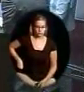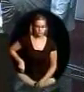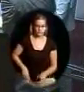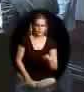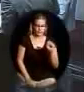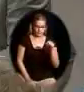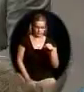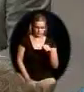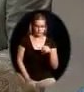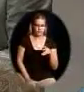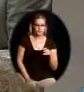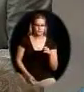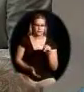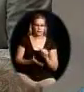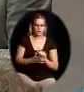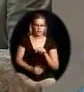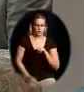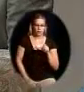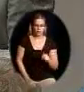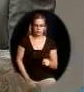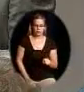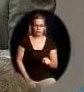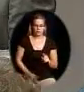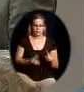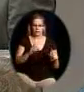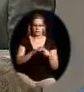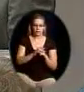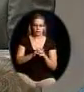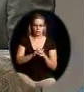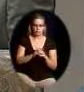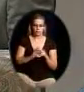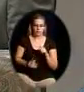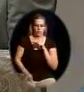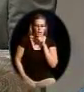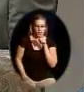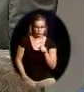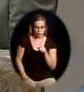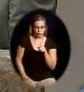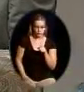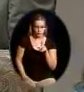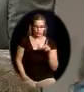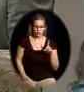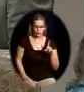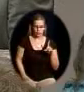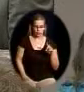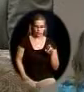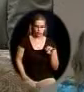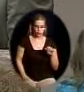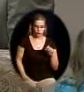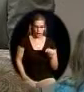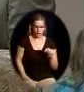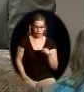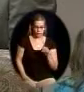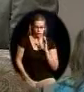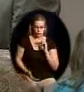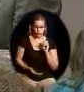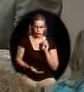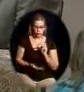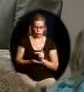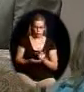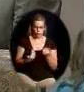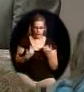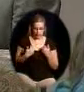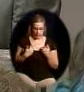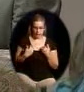Yes, Mr. Parker, that question came up, and actually the draft that you will be approving has